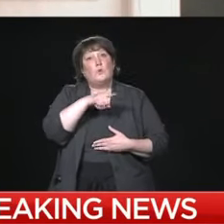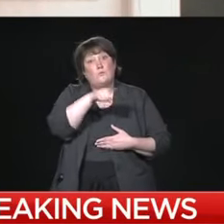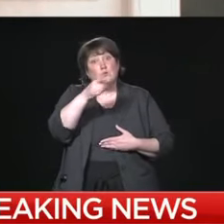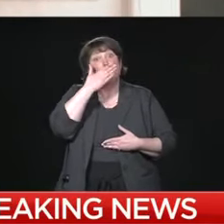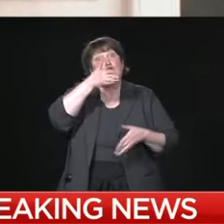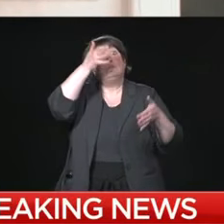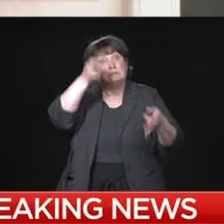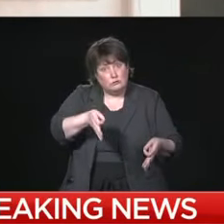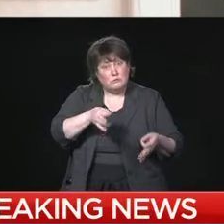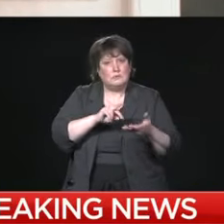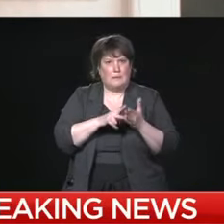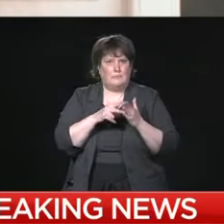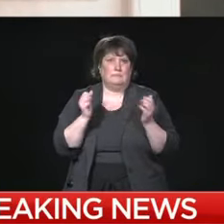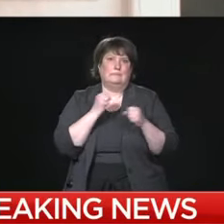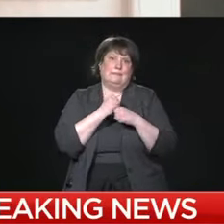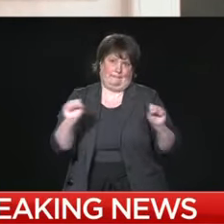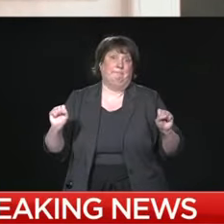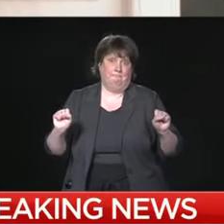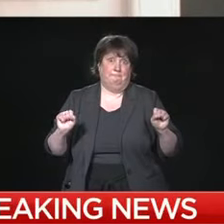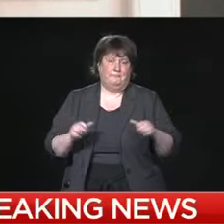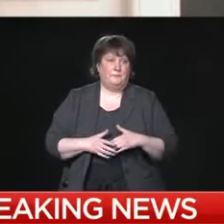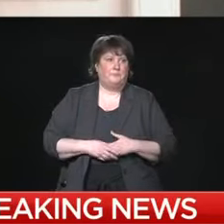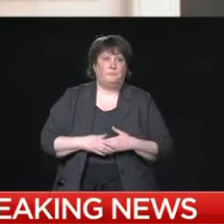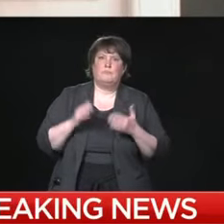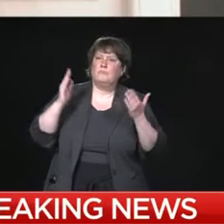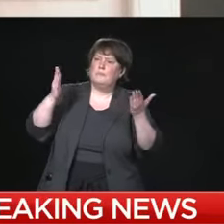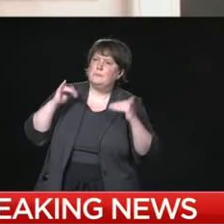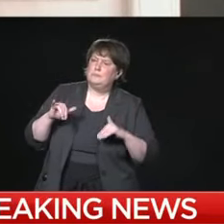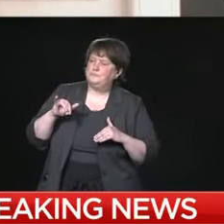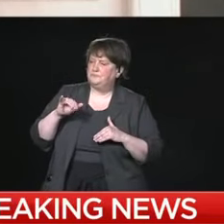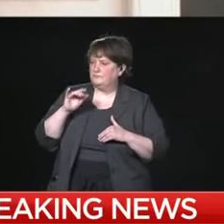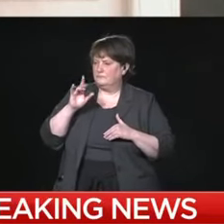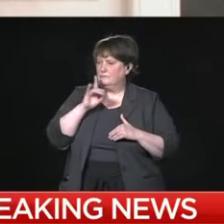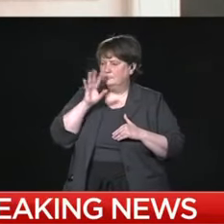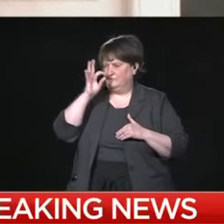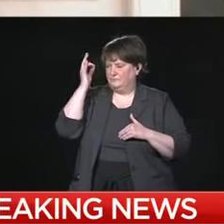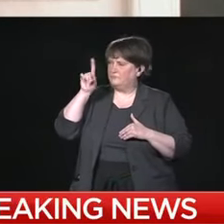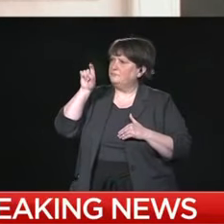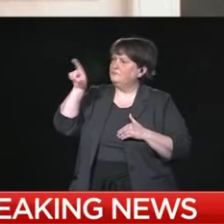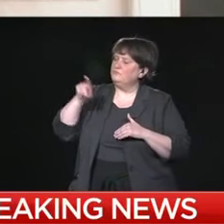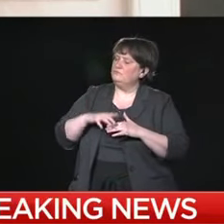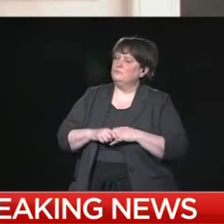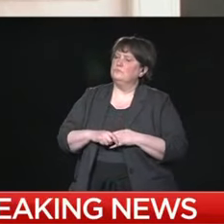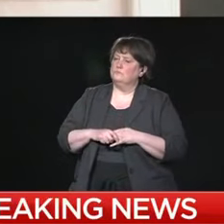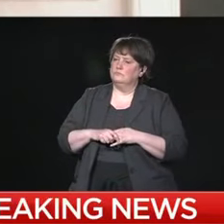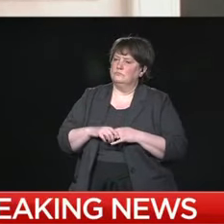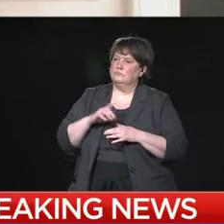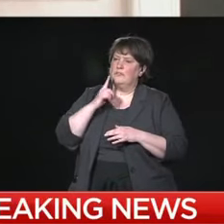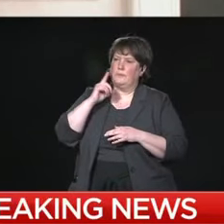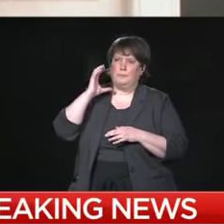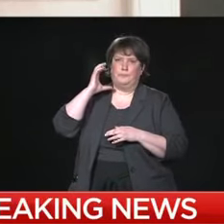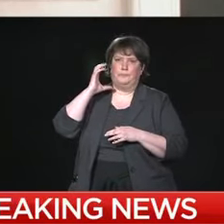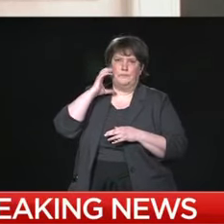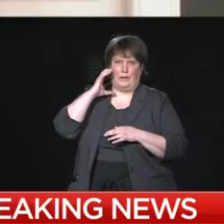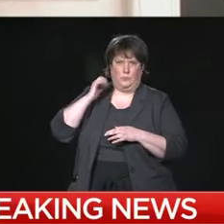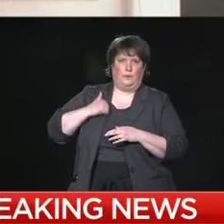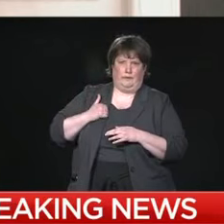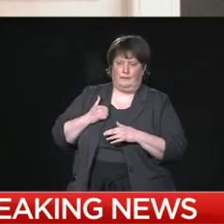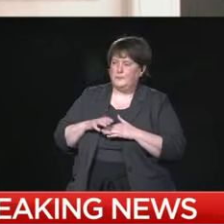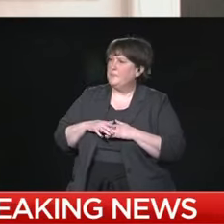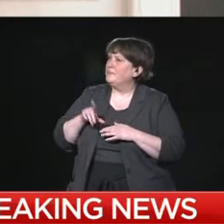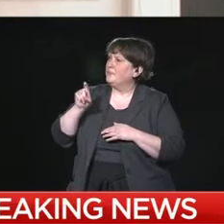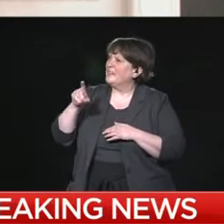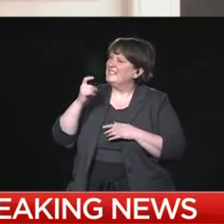us all safe. Pour faire un peu un suivi, M. Trudeau, bonjour. Another Christian Noël, Radio-Canada. To follow up on